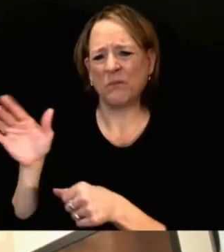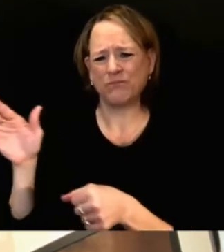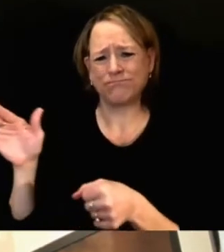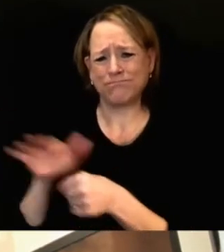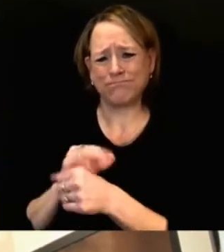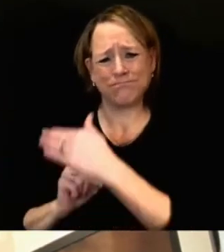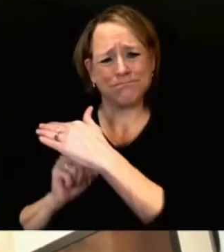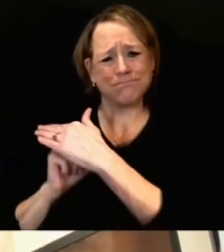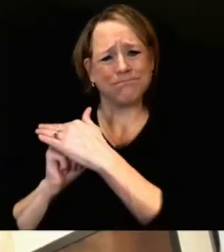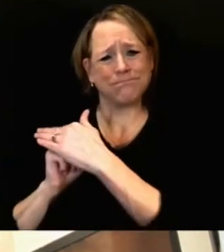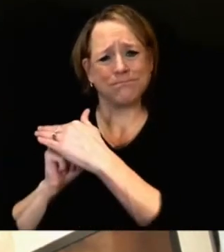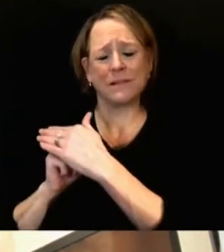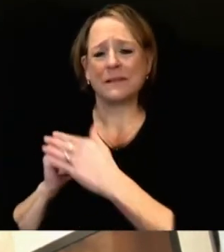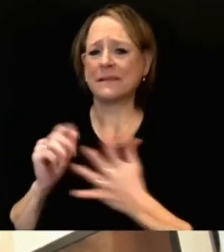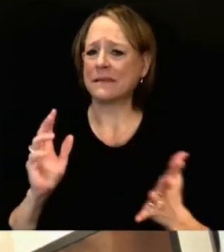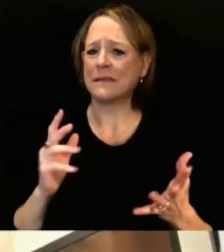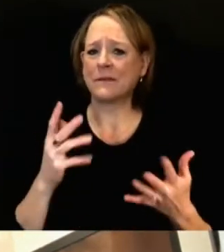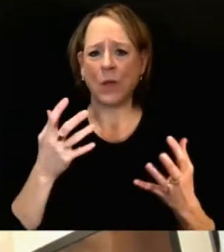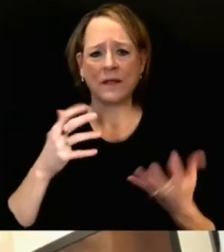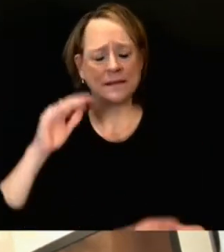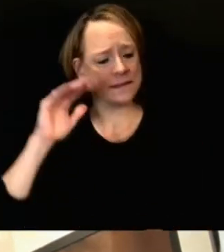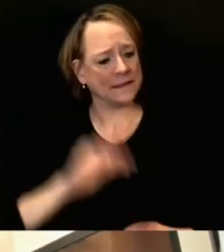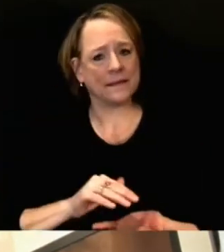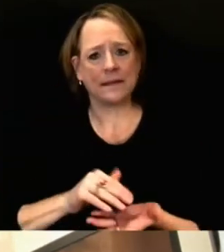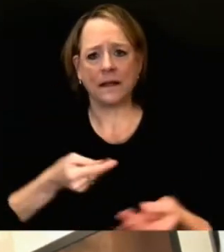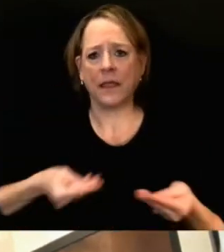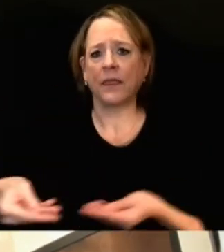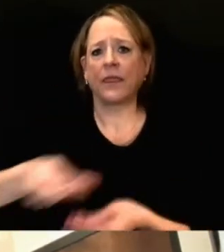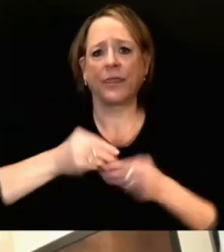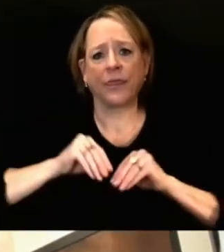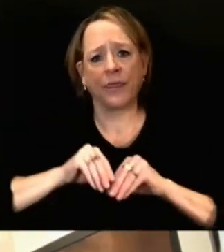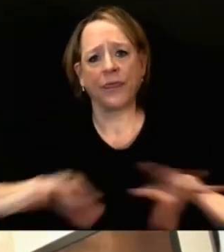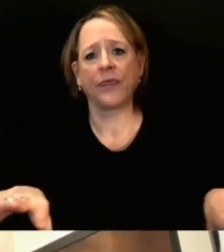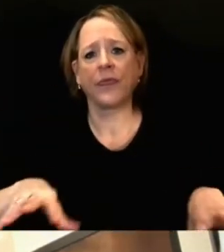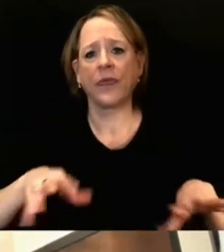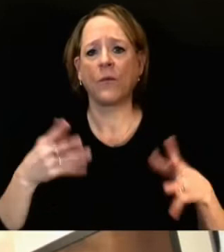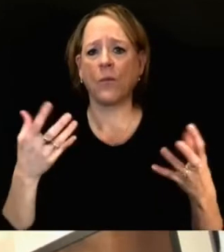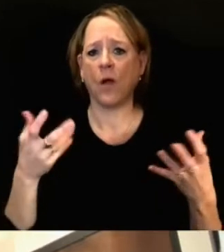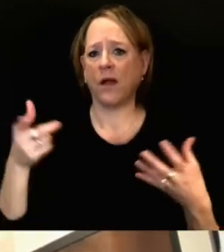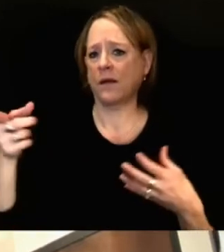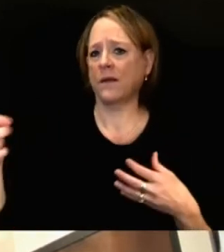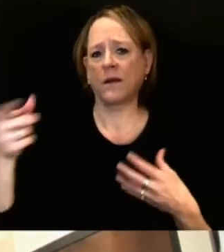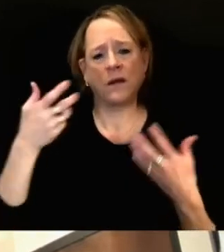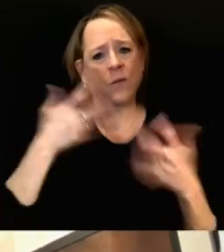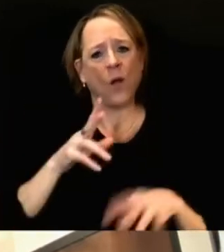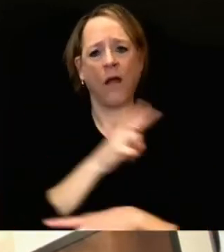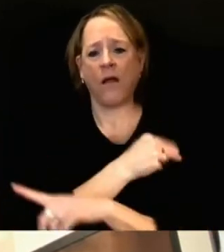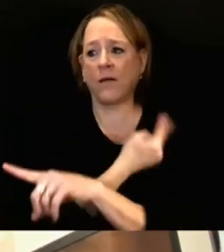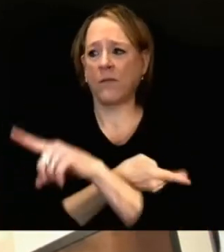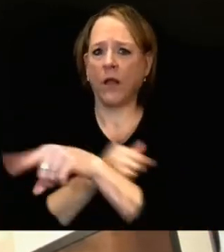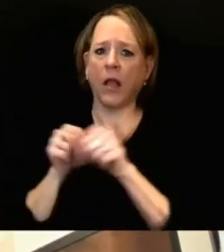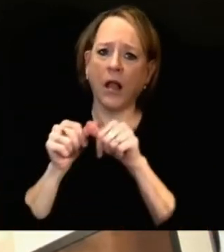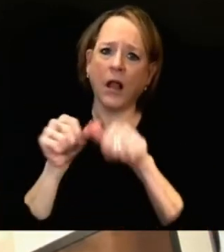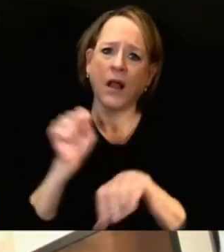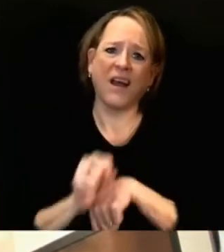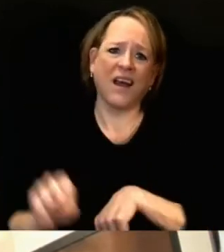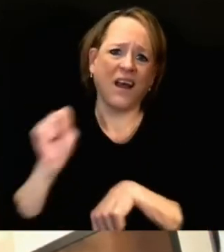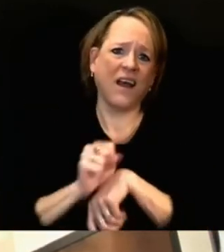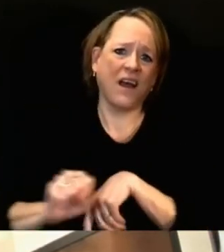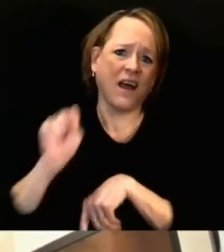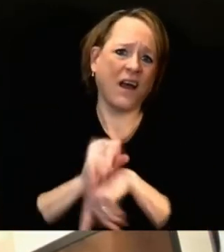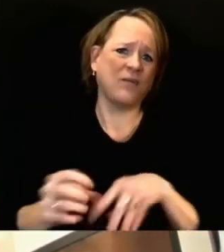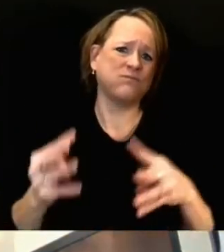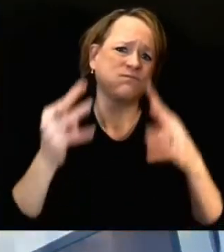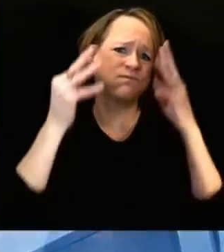workers need all the help that they can get and not getting overwhelmed with more patients that they can't take care of in a timely fashion. So thanks for the